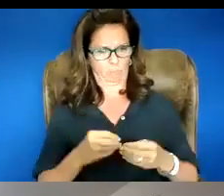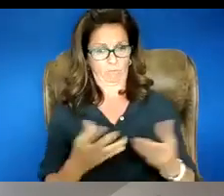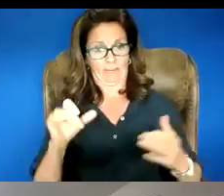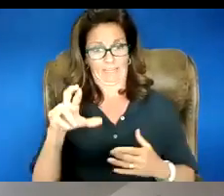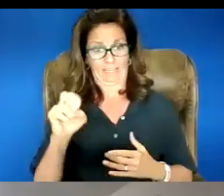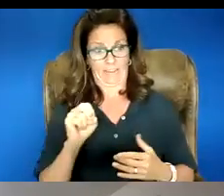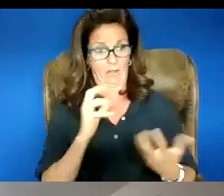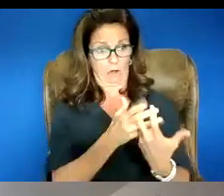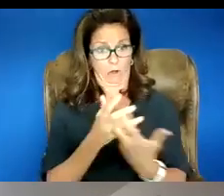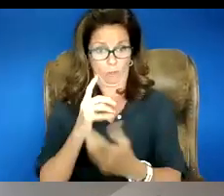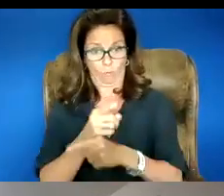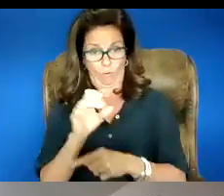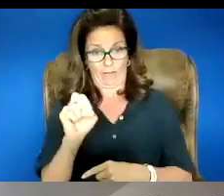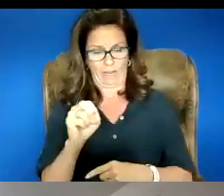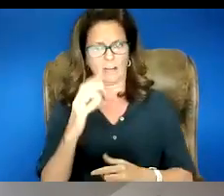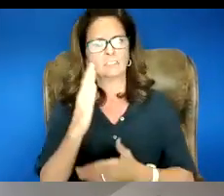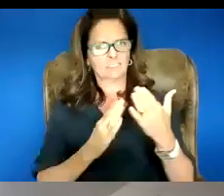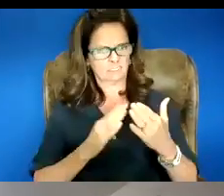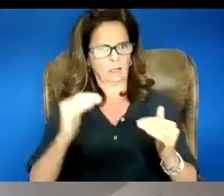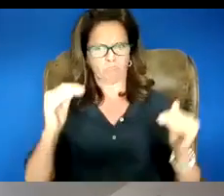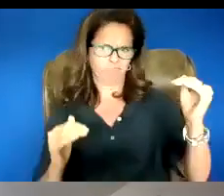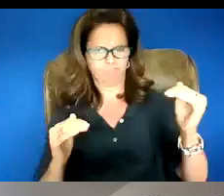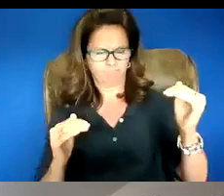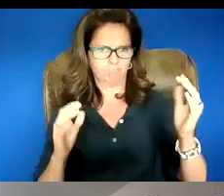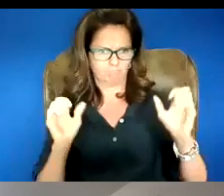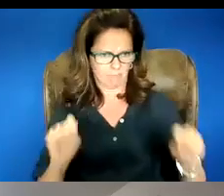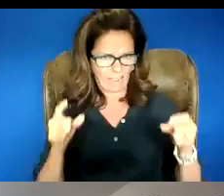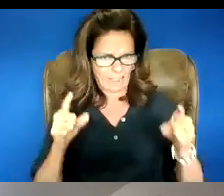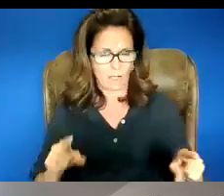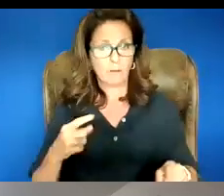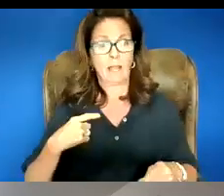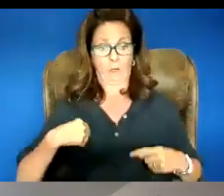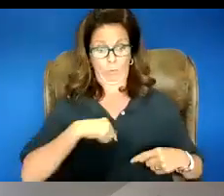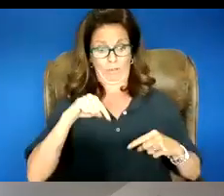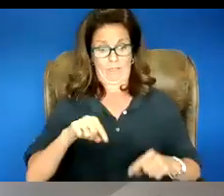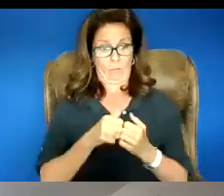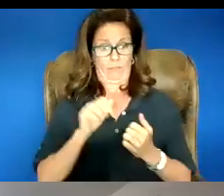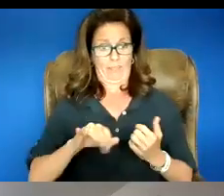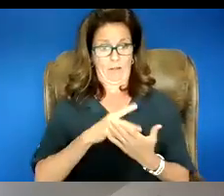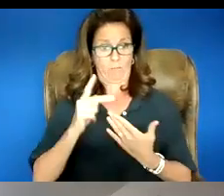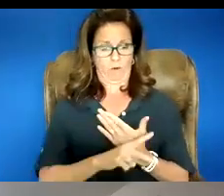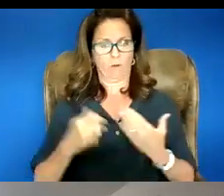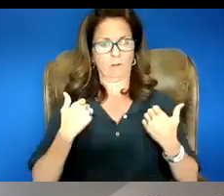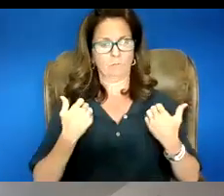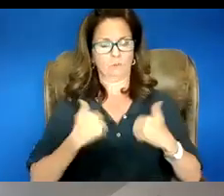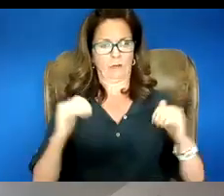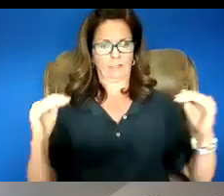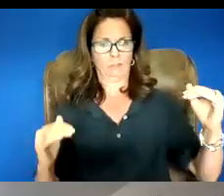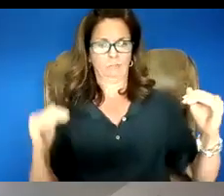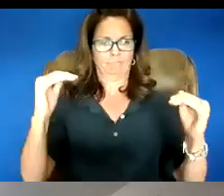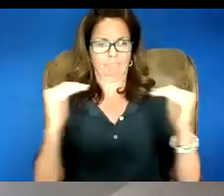care, access to care, and we're really trying to bridge that gap and go closer to health